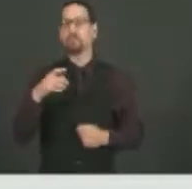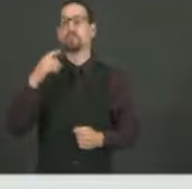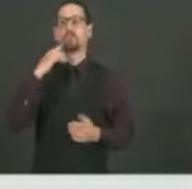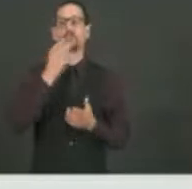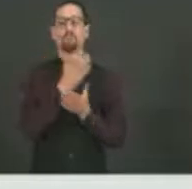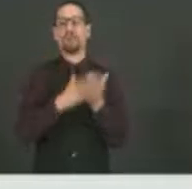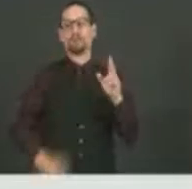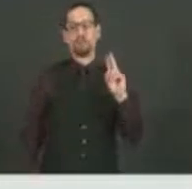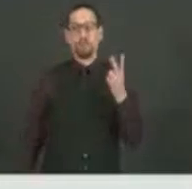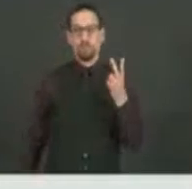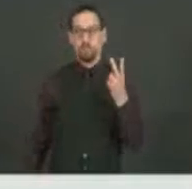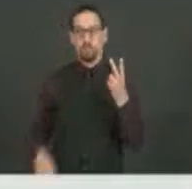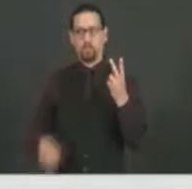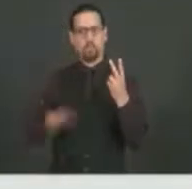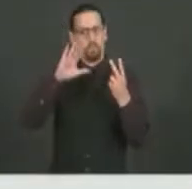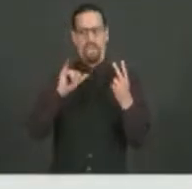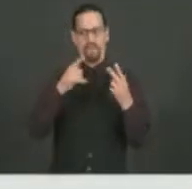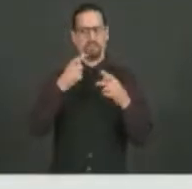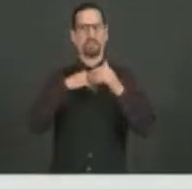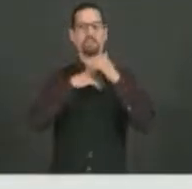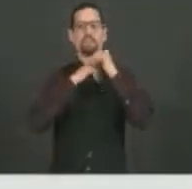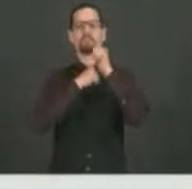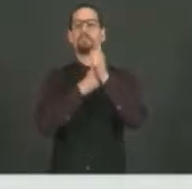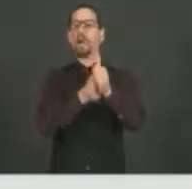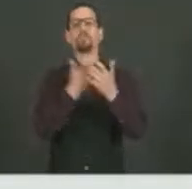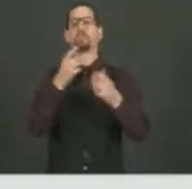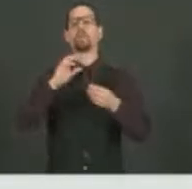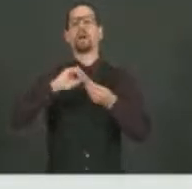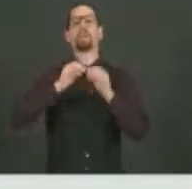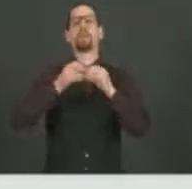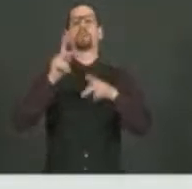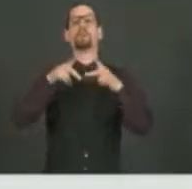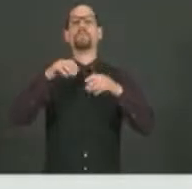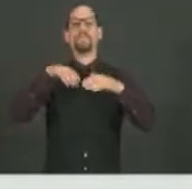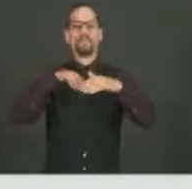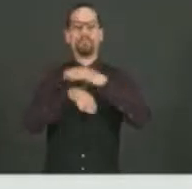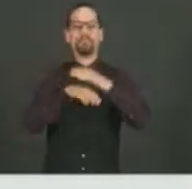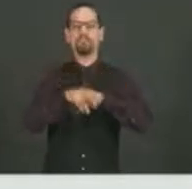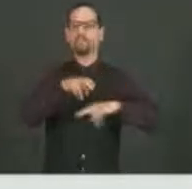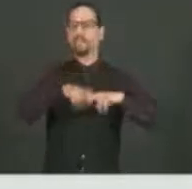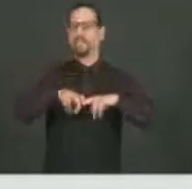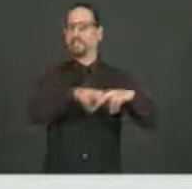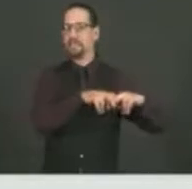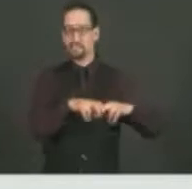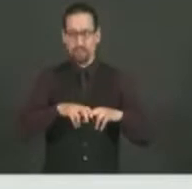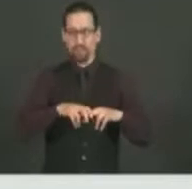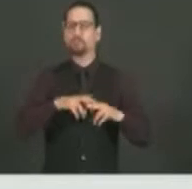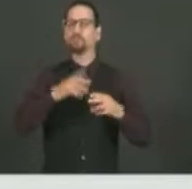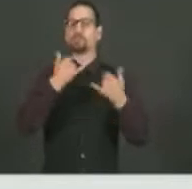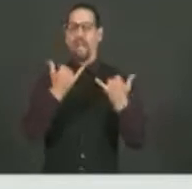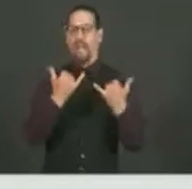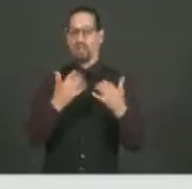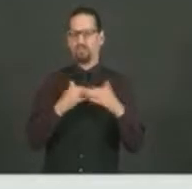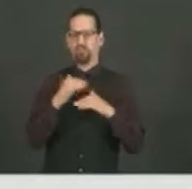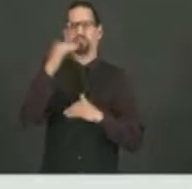capacity, % capacity, you can go up in phase 3 to 66% or